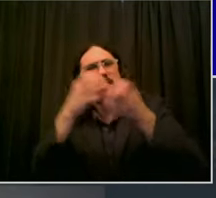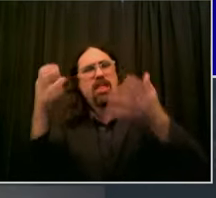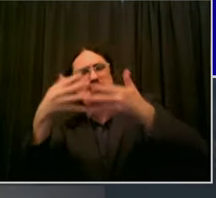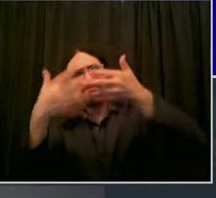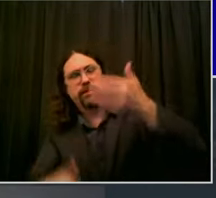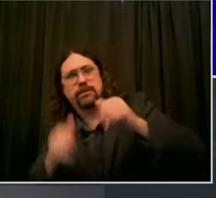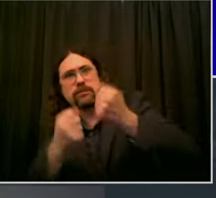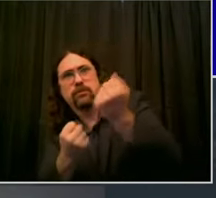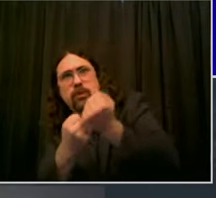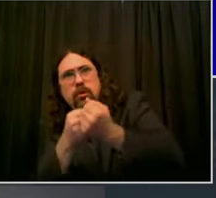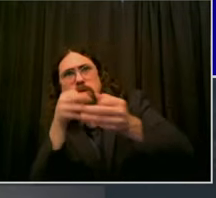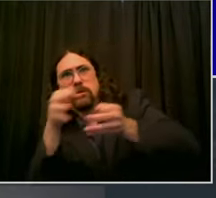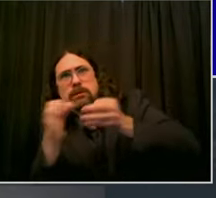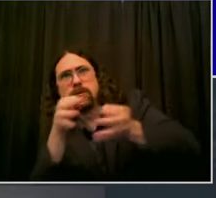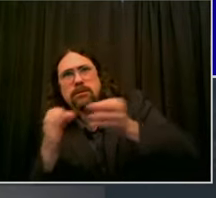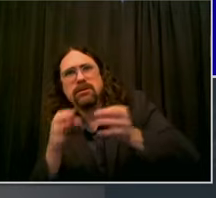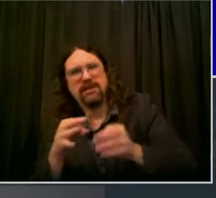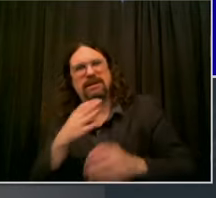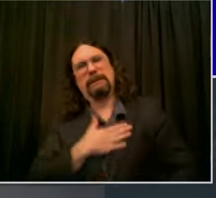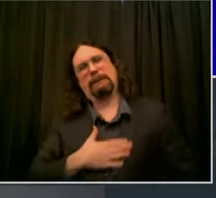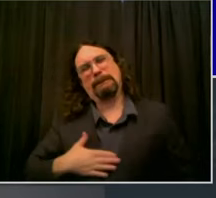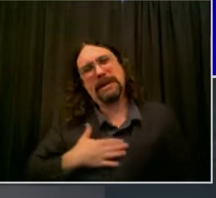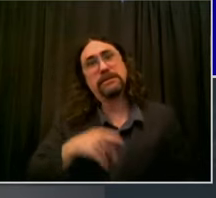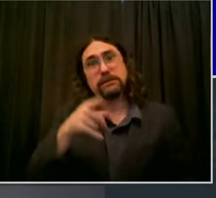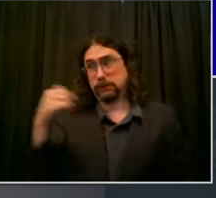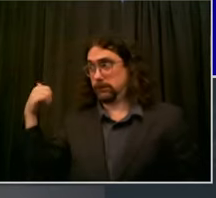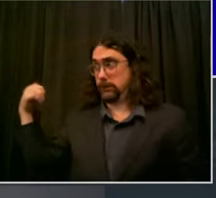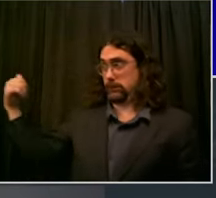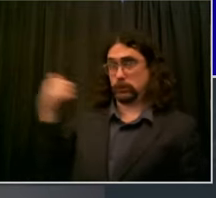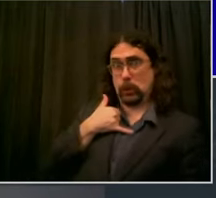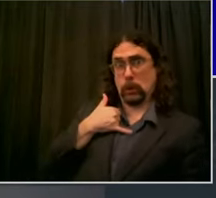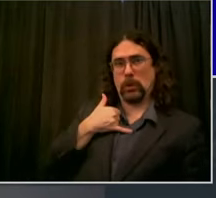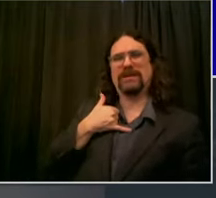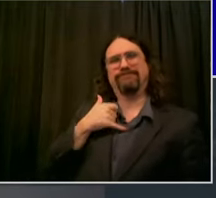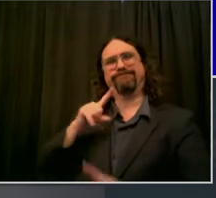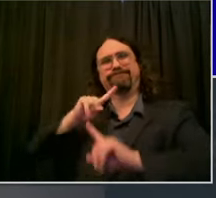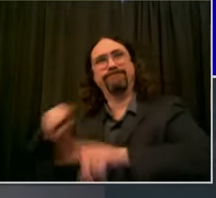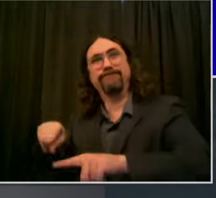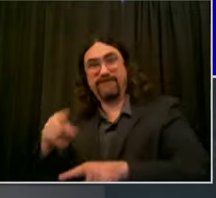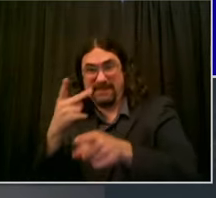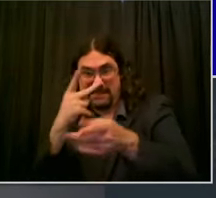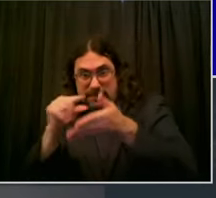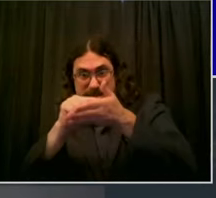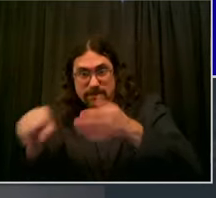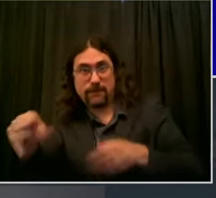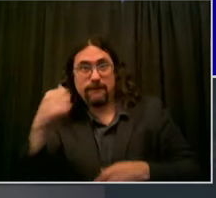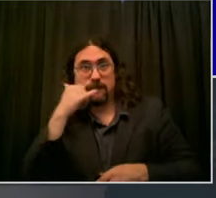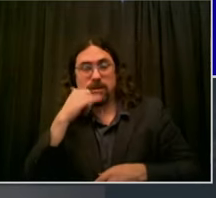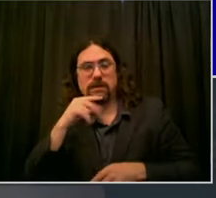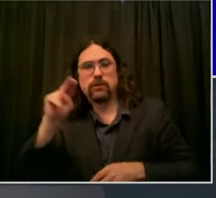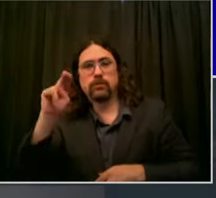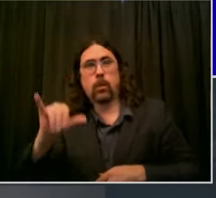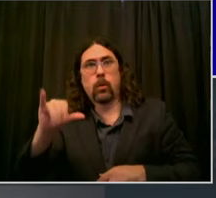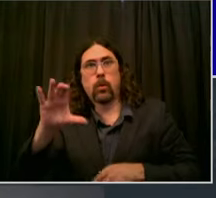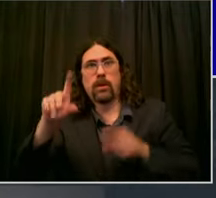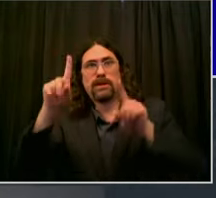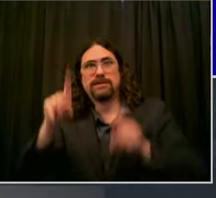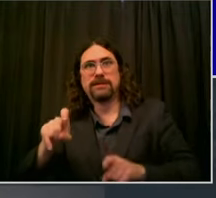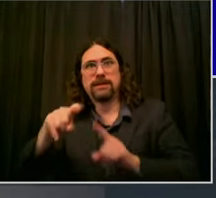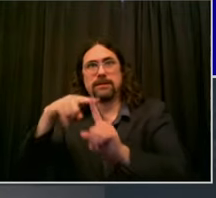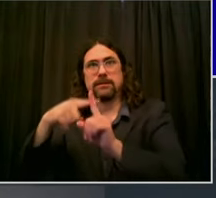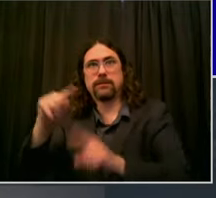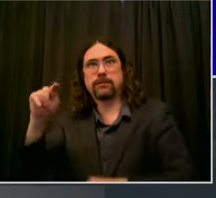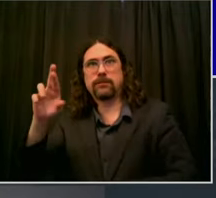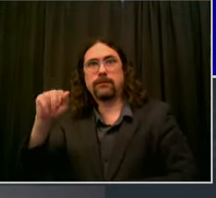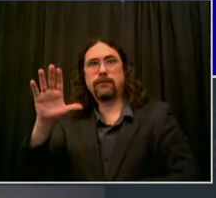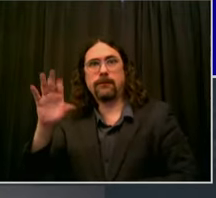36 hours. Crucial that we then follow through. We do that right. I'll make this point simple. You do that right, we